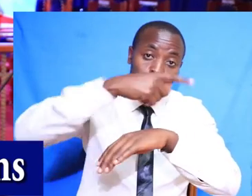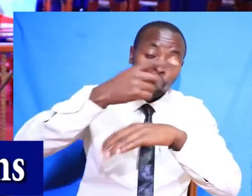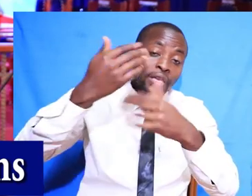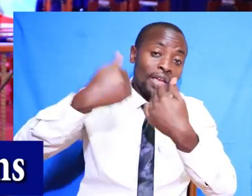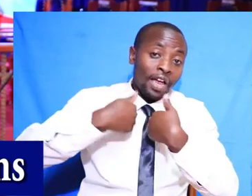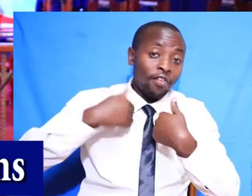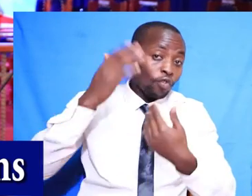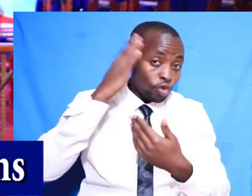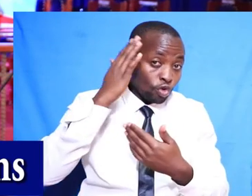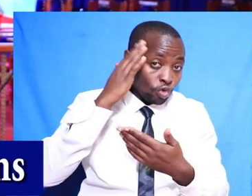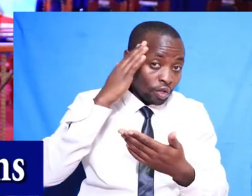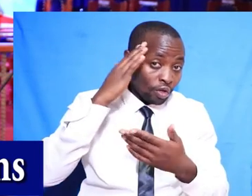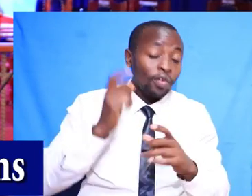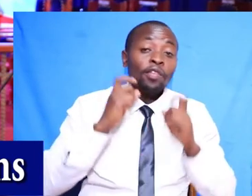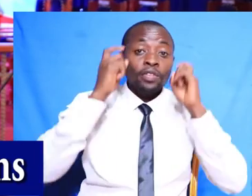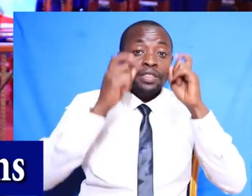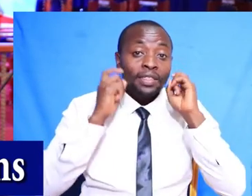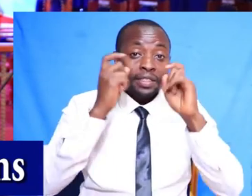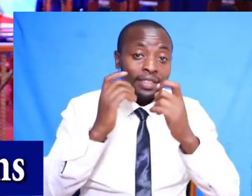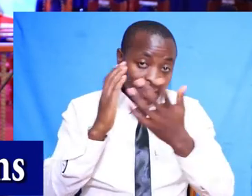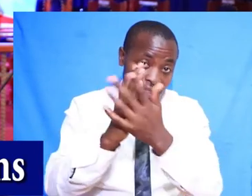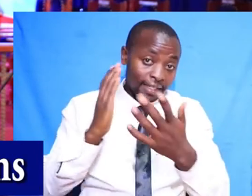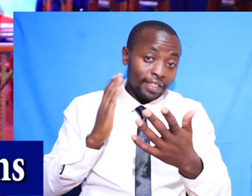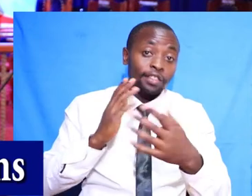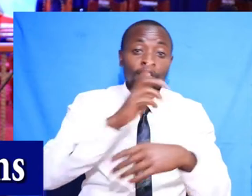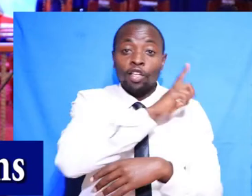that we have sinned against the Lord,